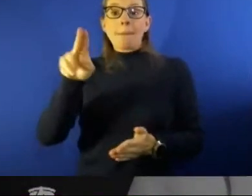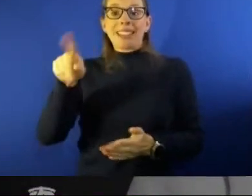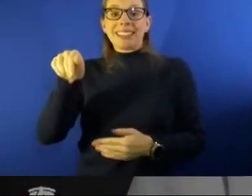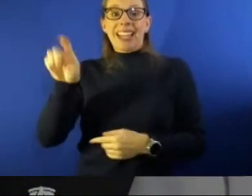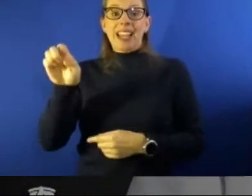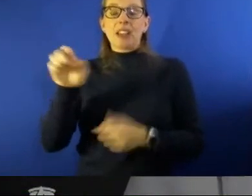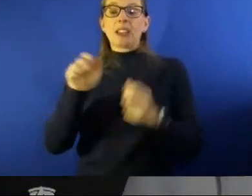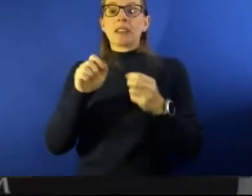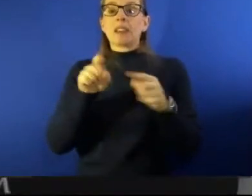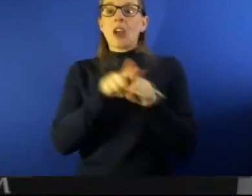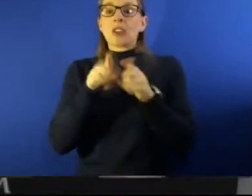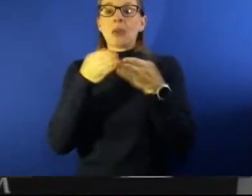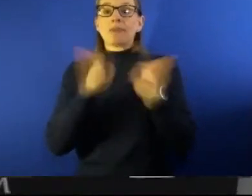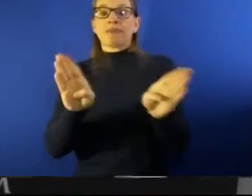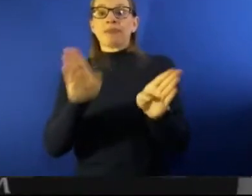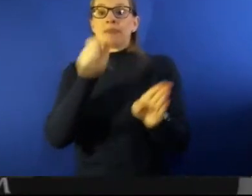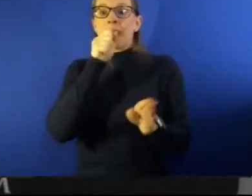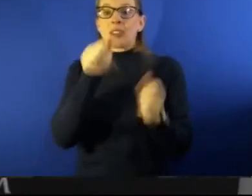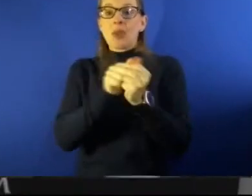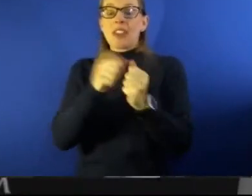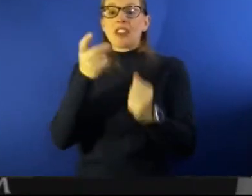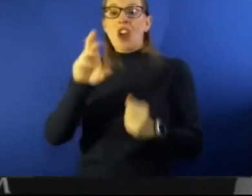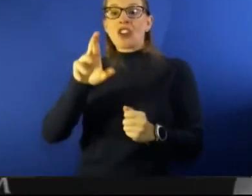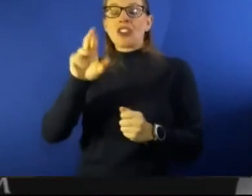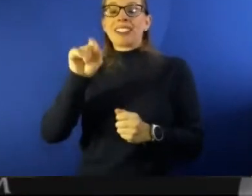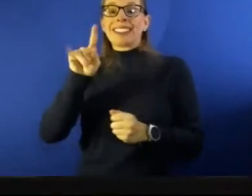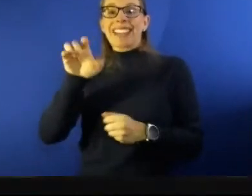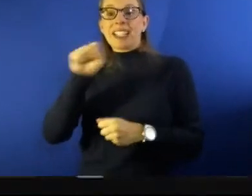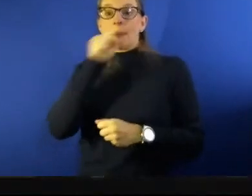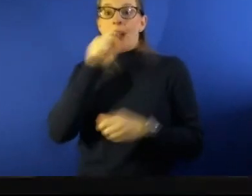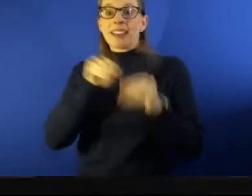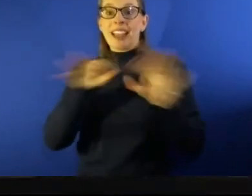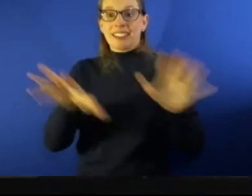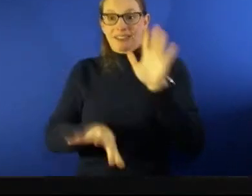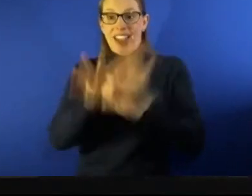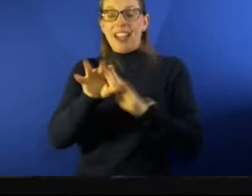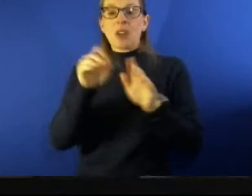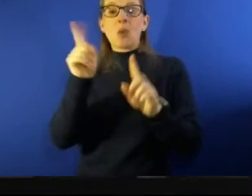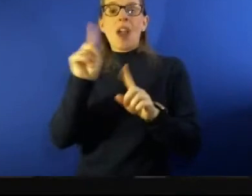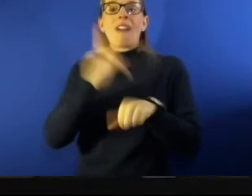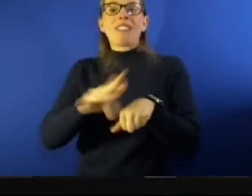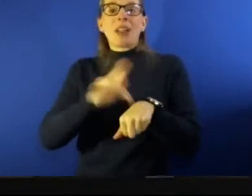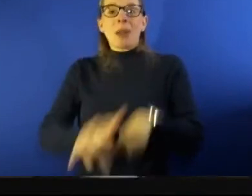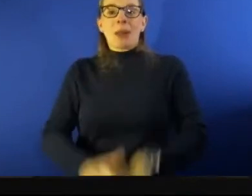with Dr. Stites podcasts. Now everywhere podcasts are available.